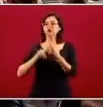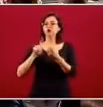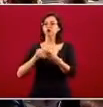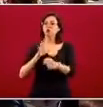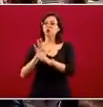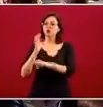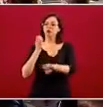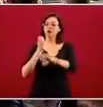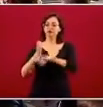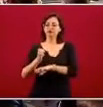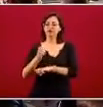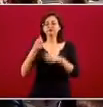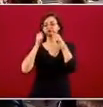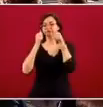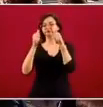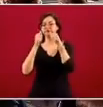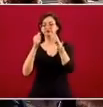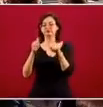rates.